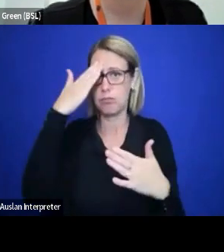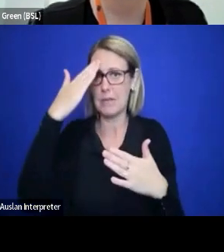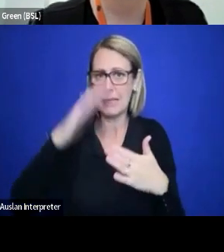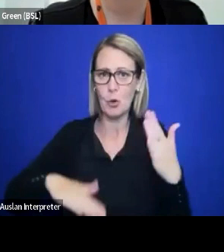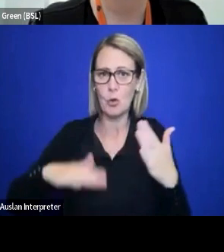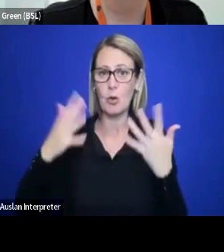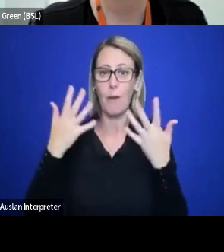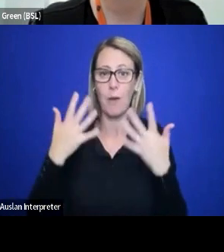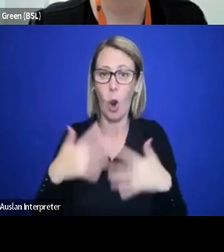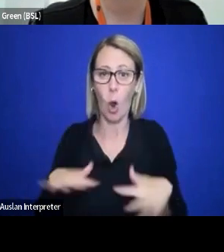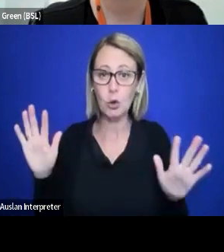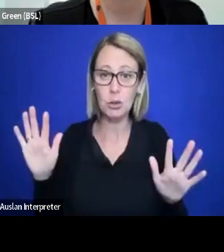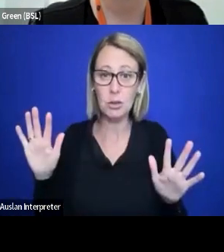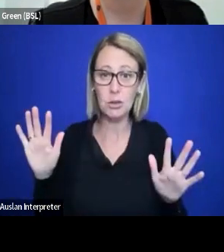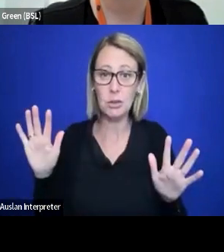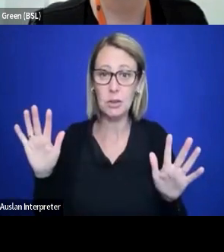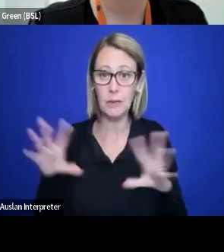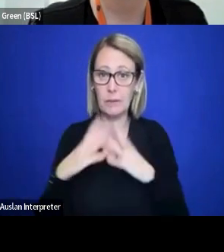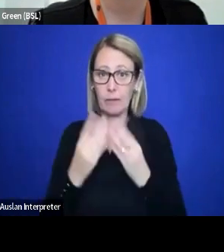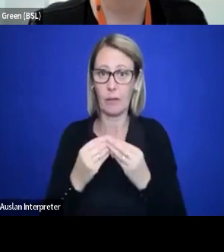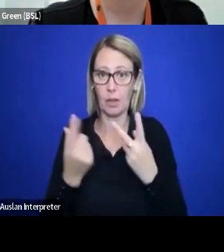loss as a consequence of it,